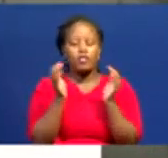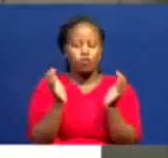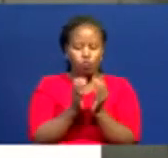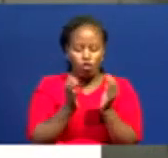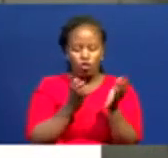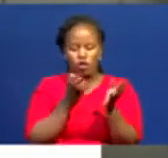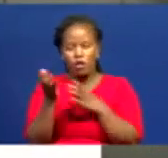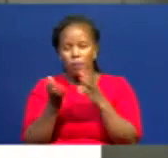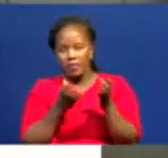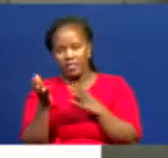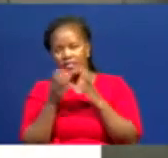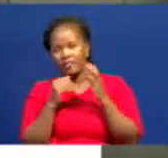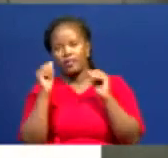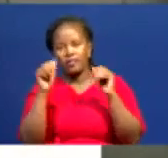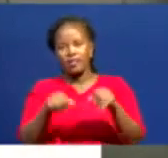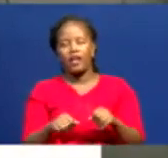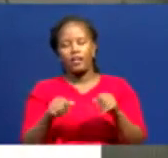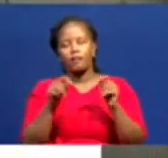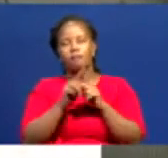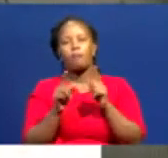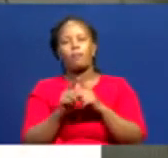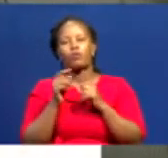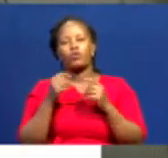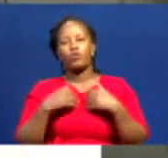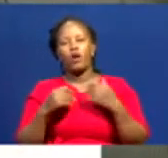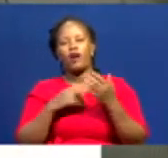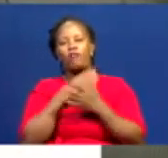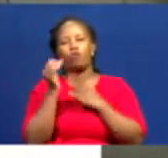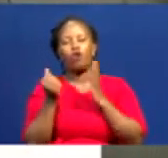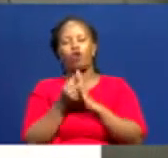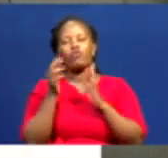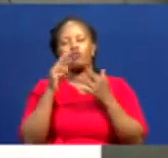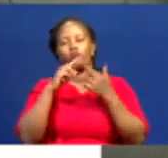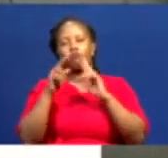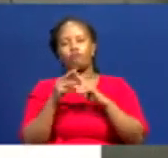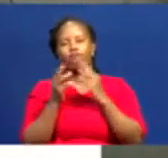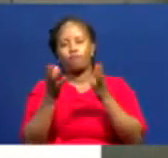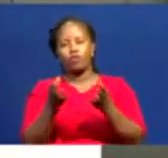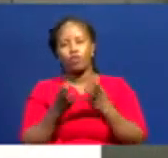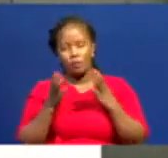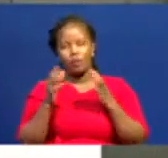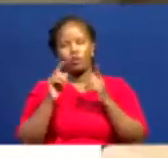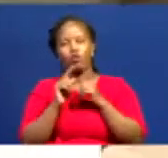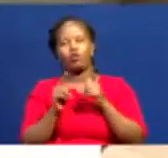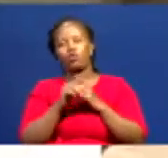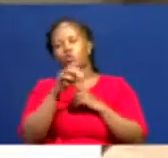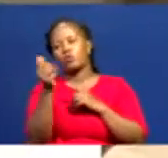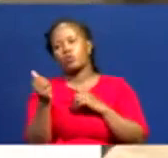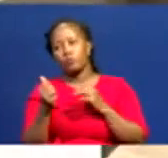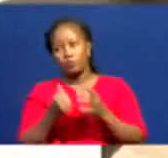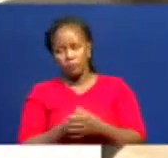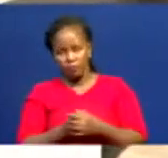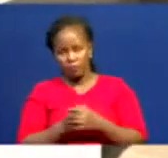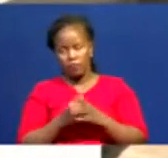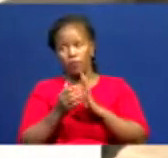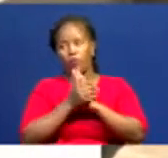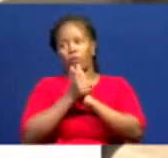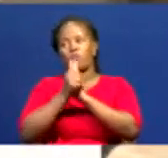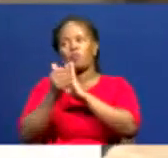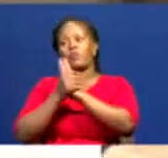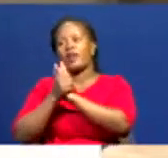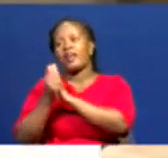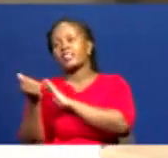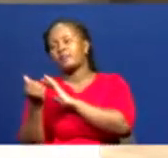reliable and it can actually meet the necessary requirements, the standards, the regulations, etc. Experts say the 15%